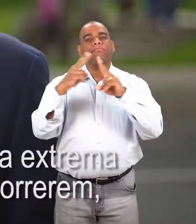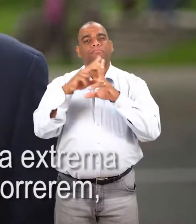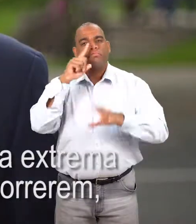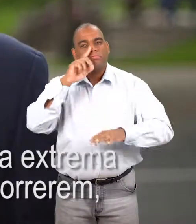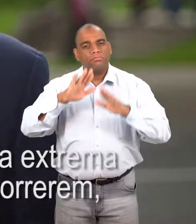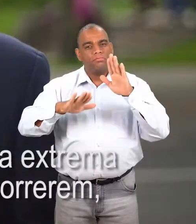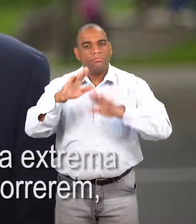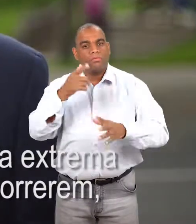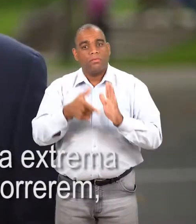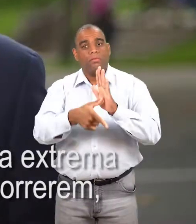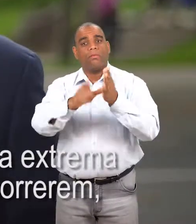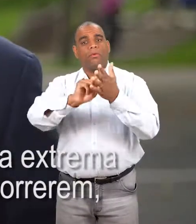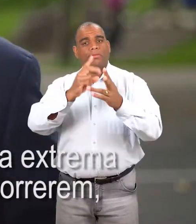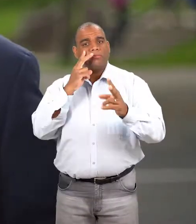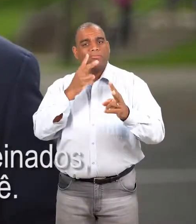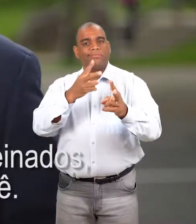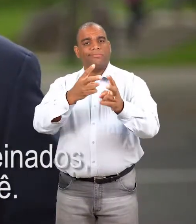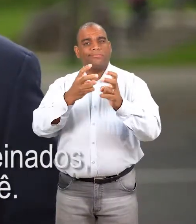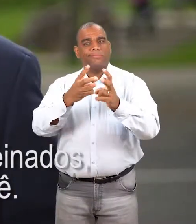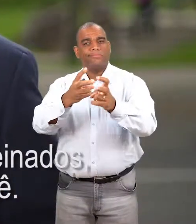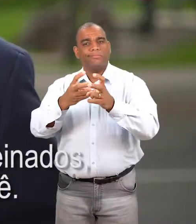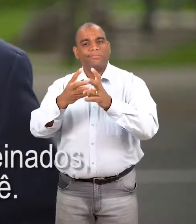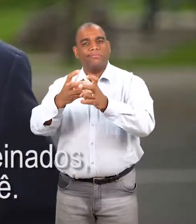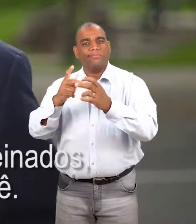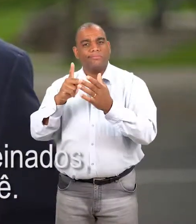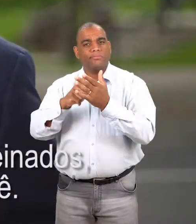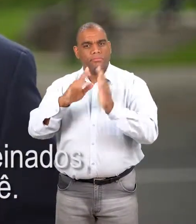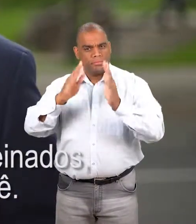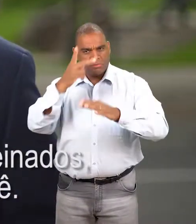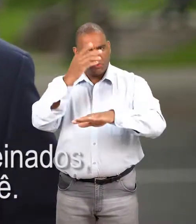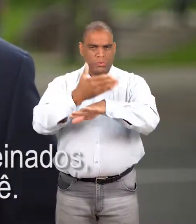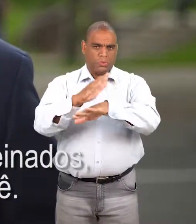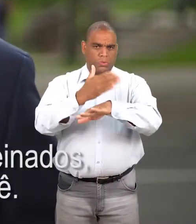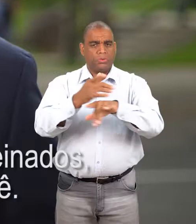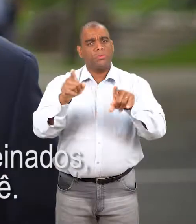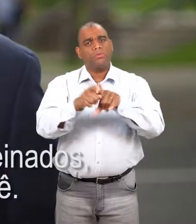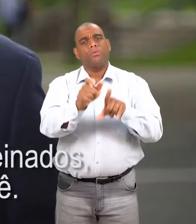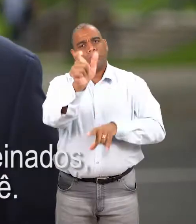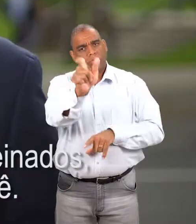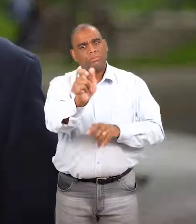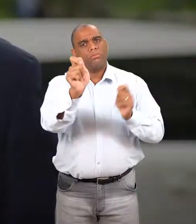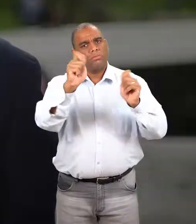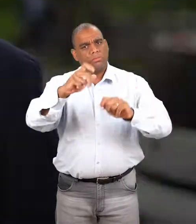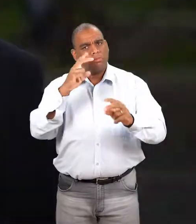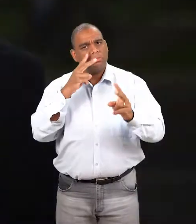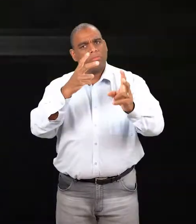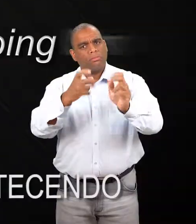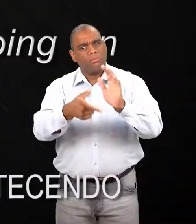violence are detectable before they occur, and not just by trained professionals, but people just like you.